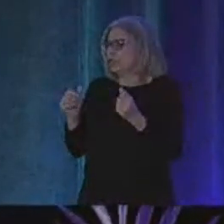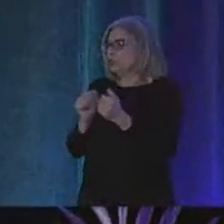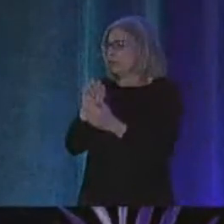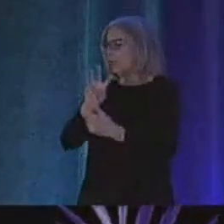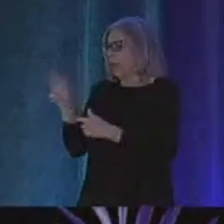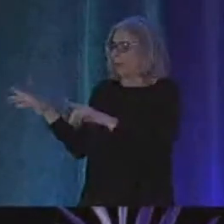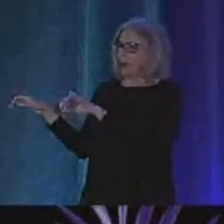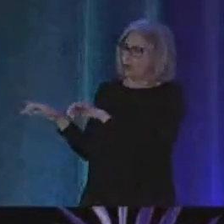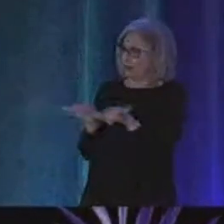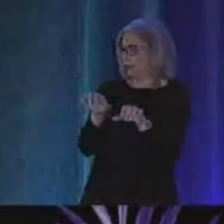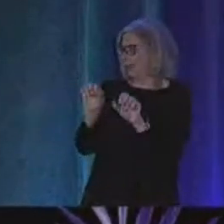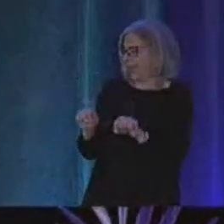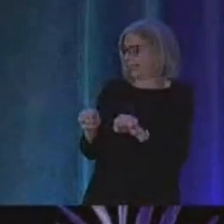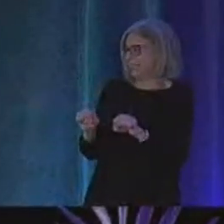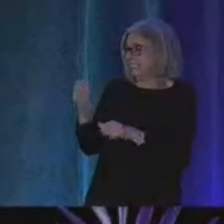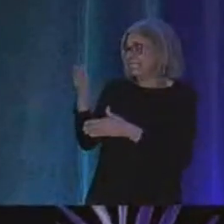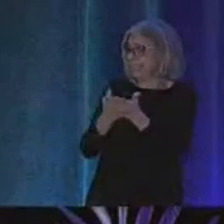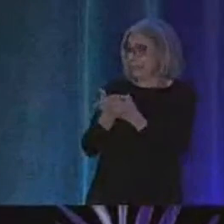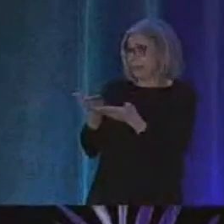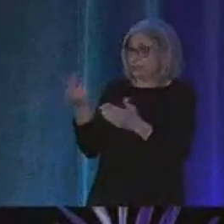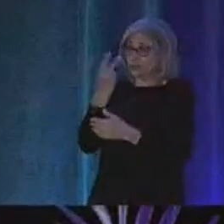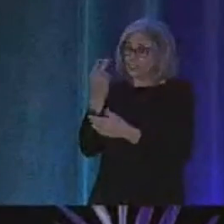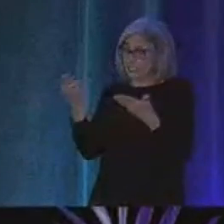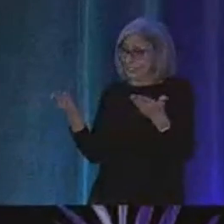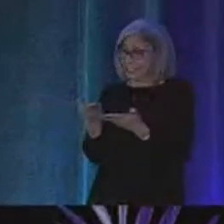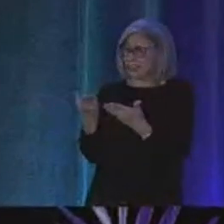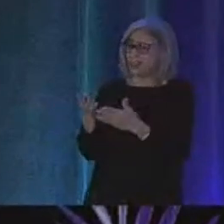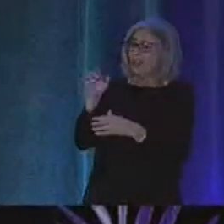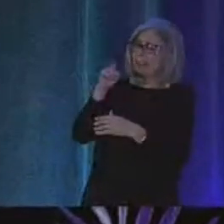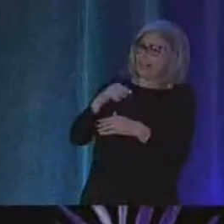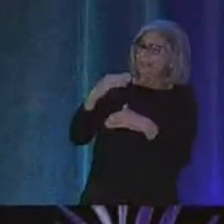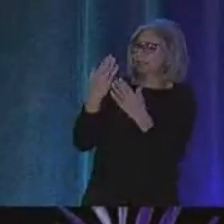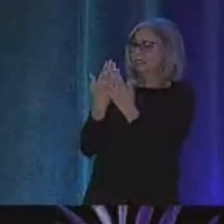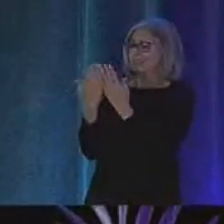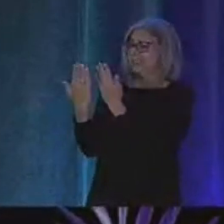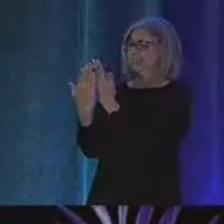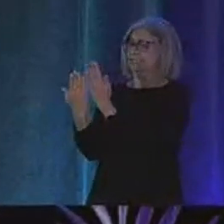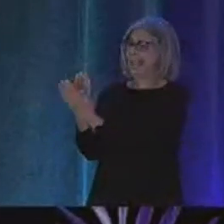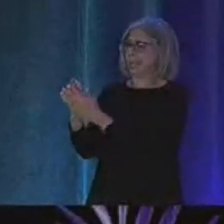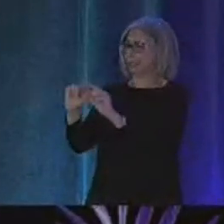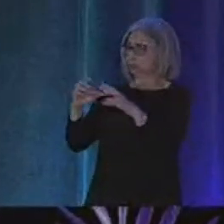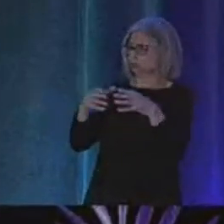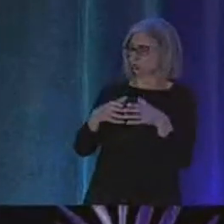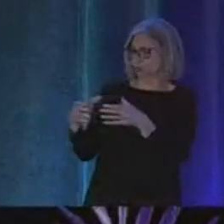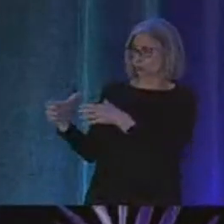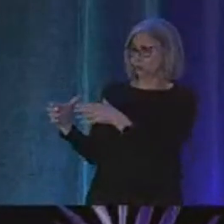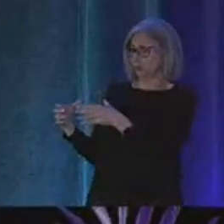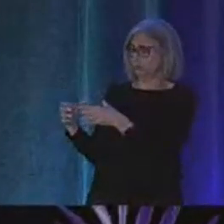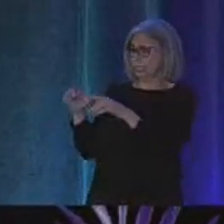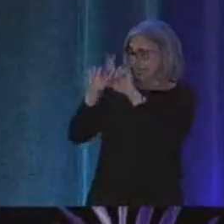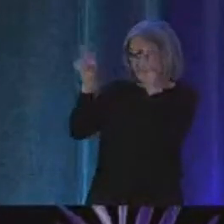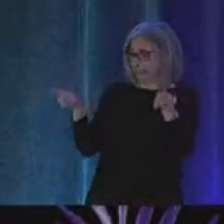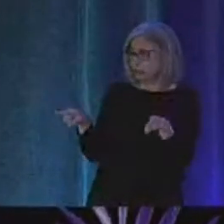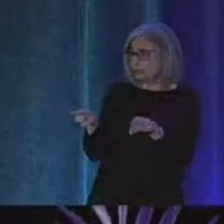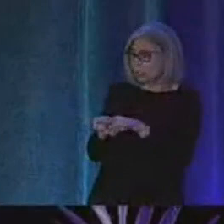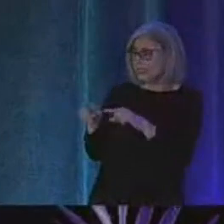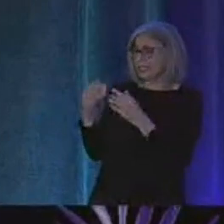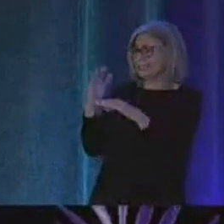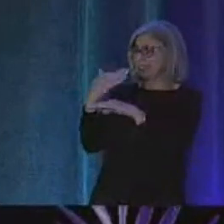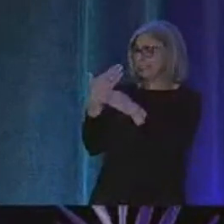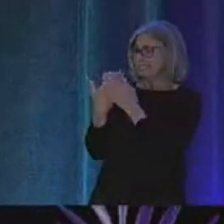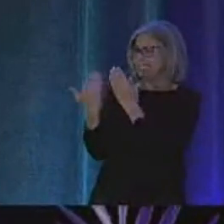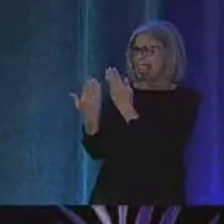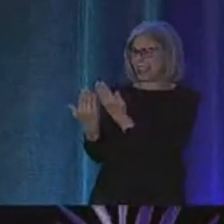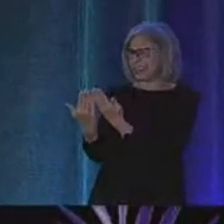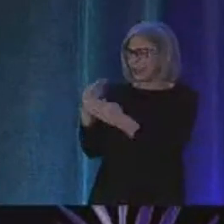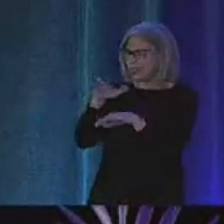well, but some of the things you're seeing here are like this stack.group, stack.screen. So how you can